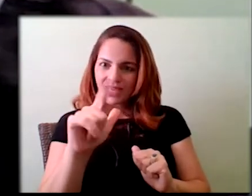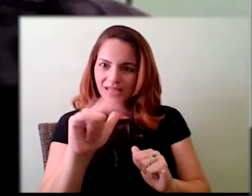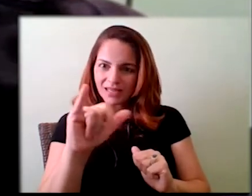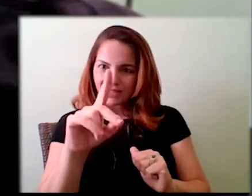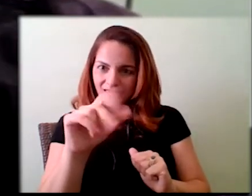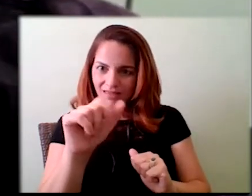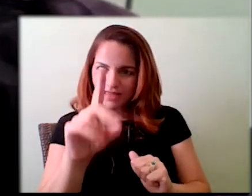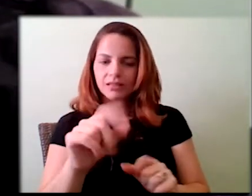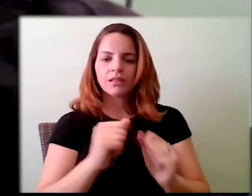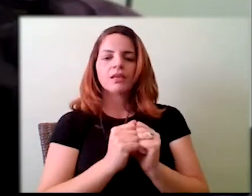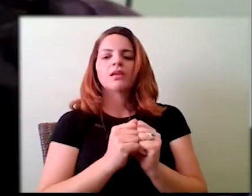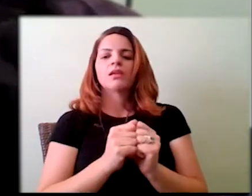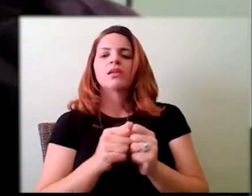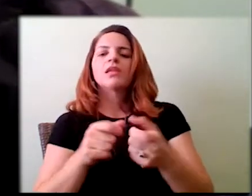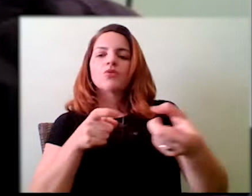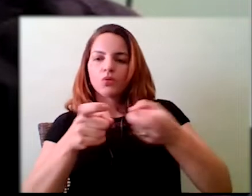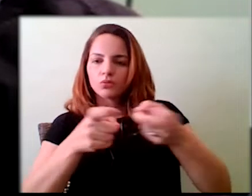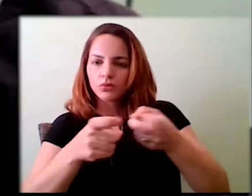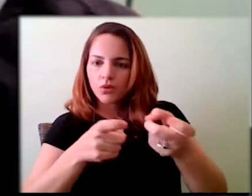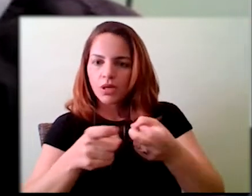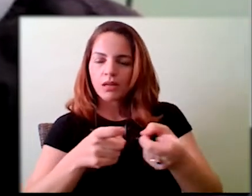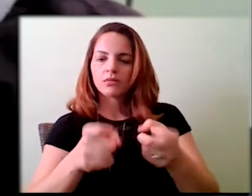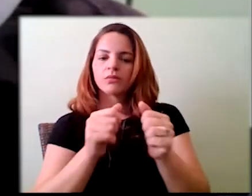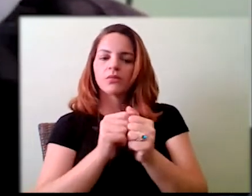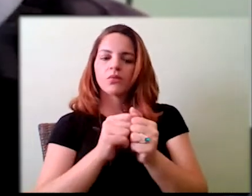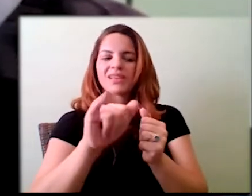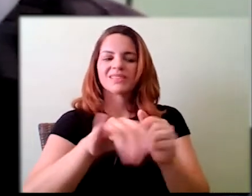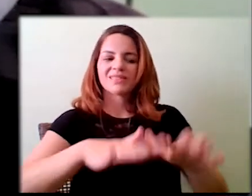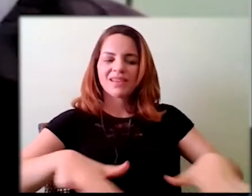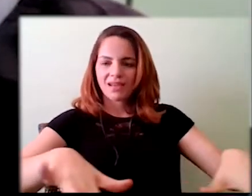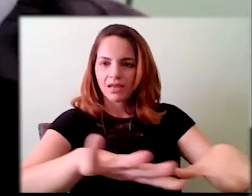of colonial relationships between Puerto Rico and the United States.